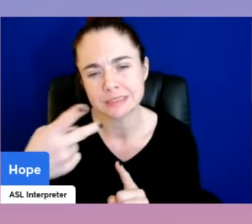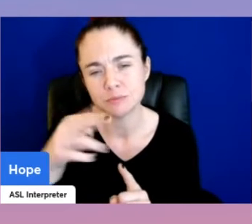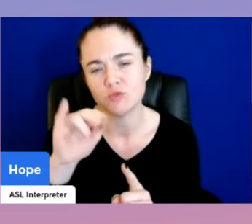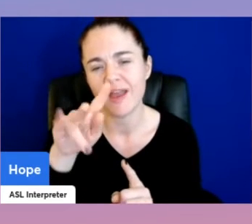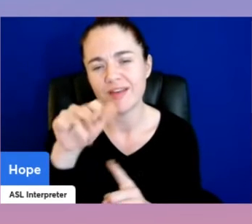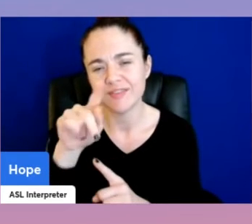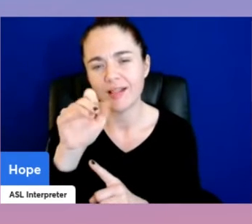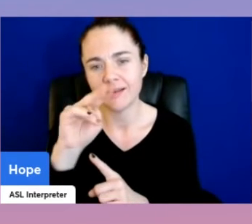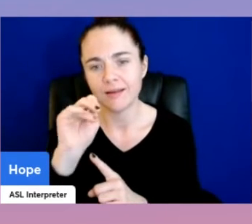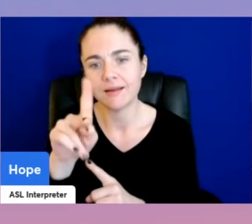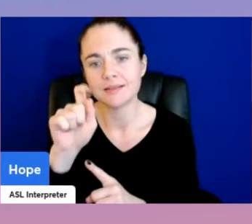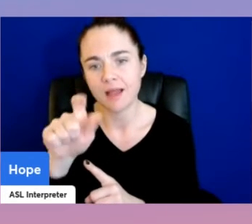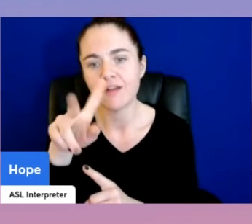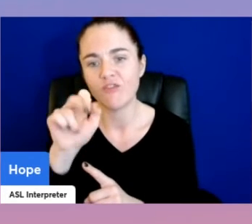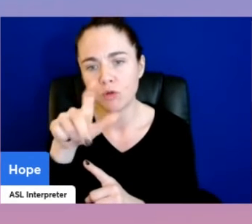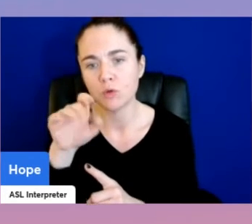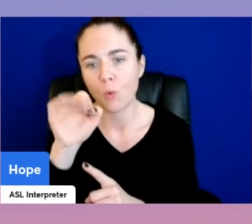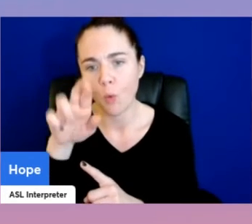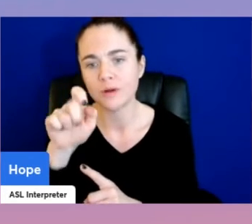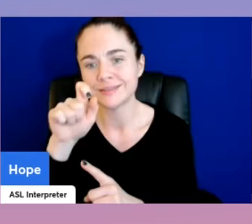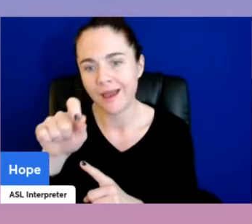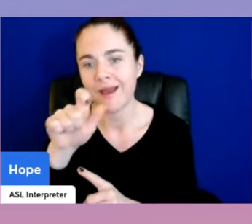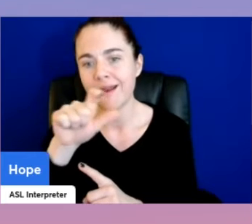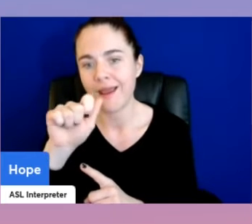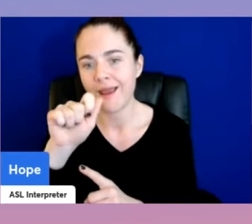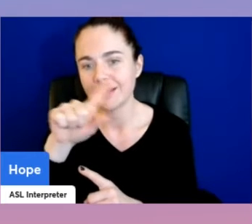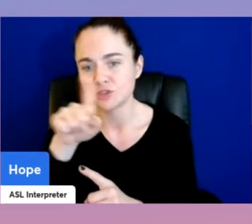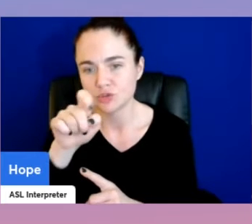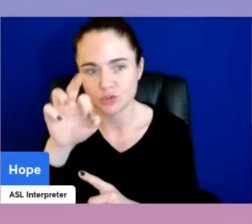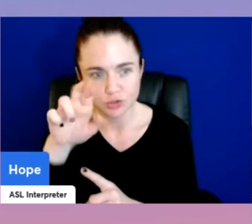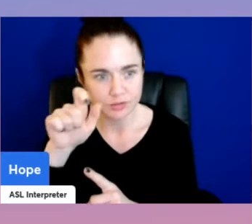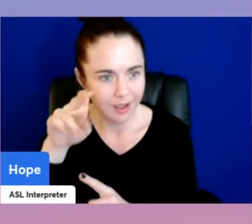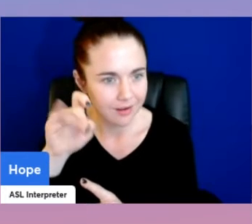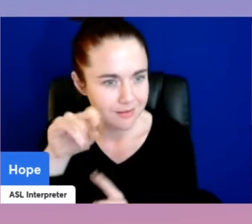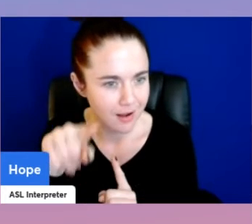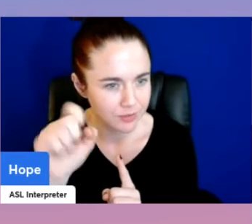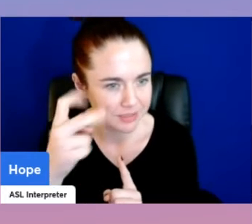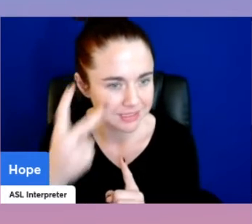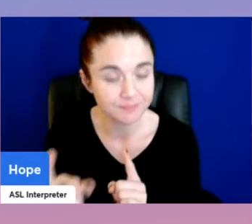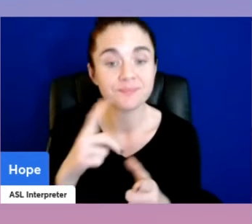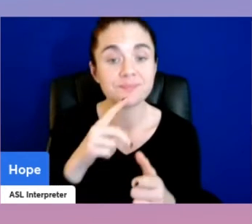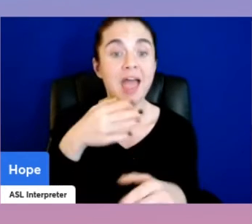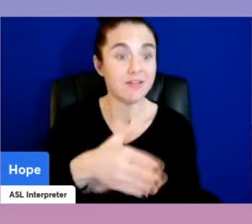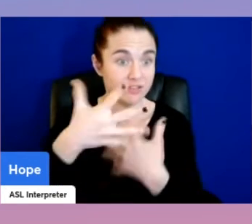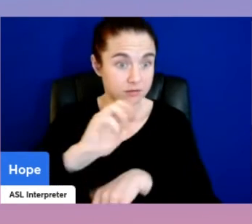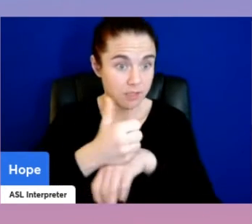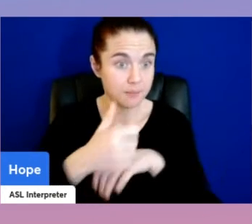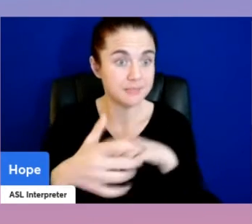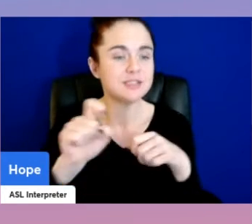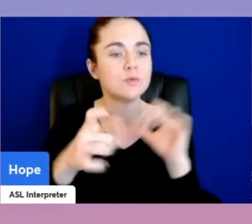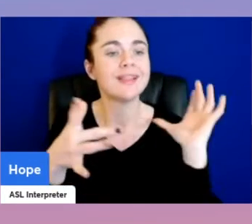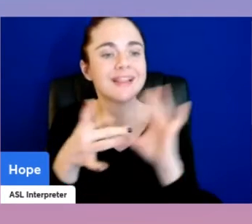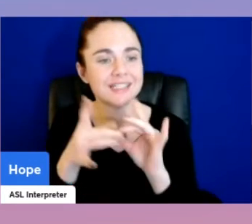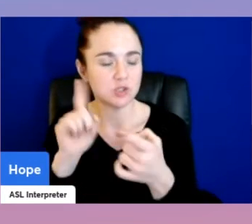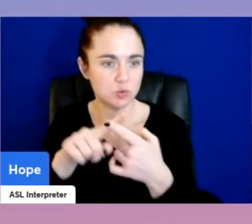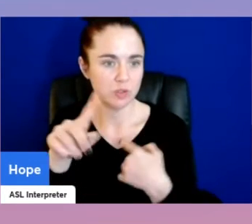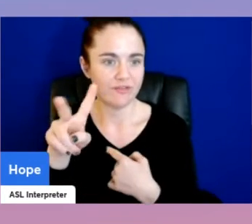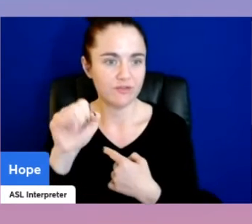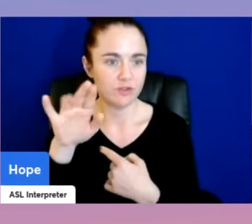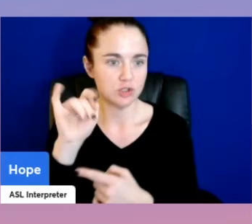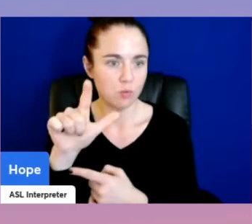private-link.vaultcore.azure.net. After we set up the private DNS zone, we need to link that private DNS zone to a virtual